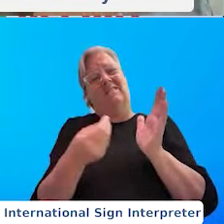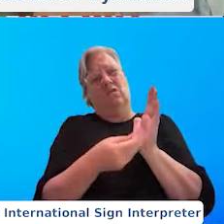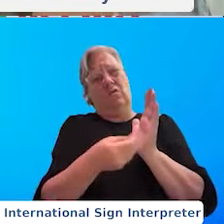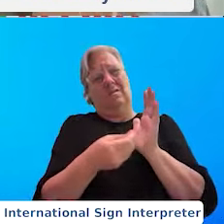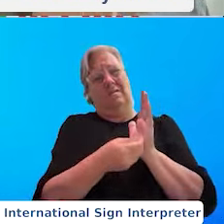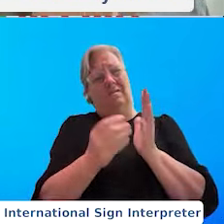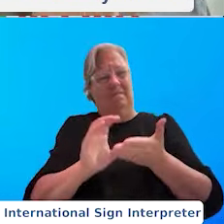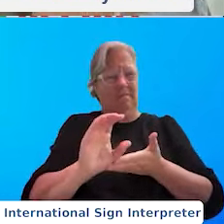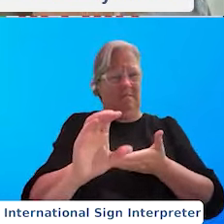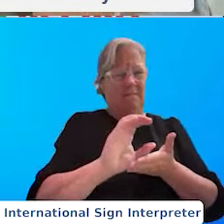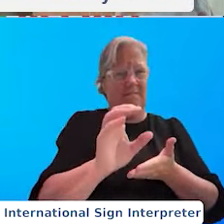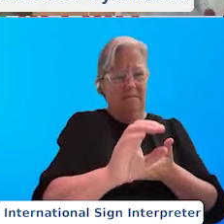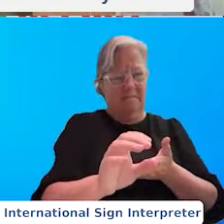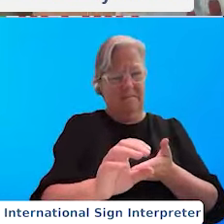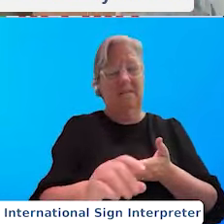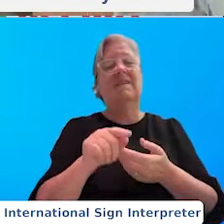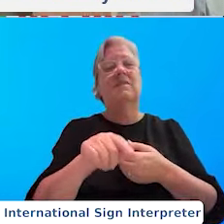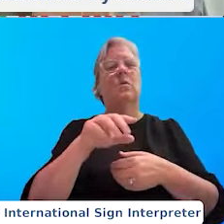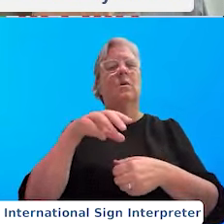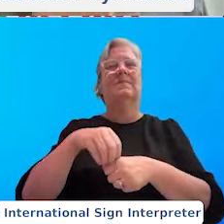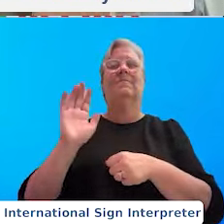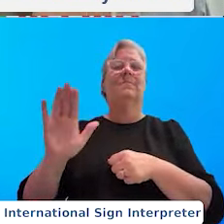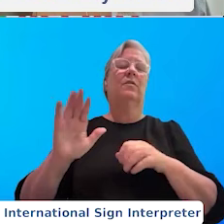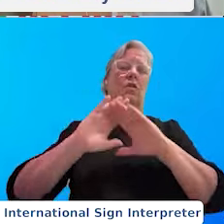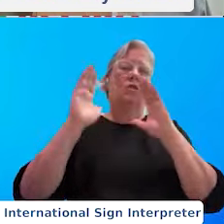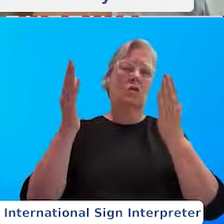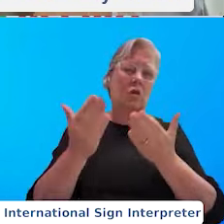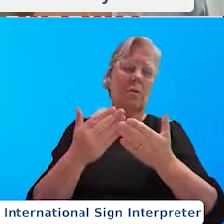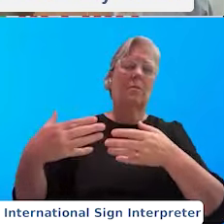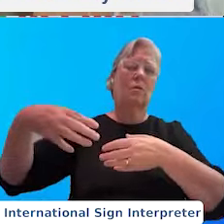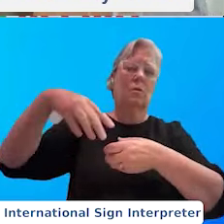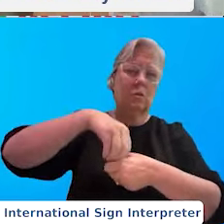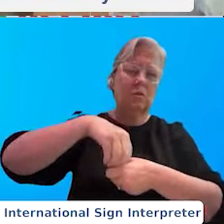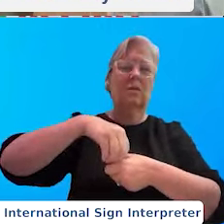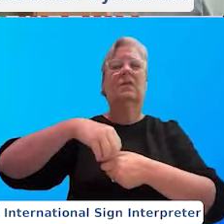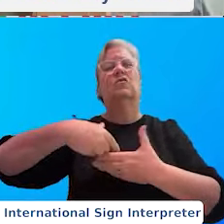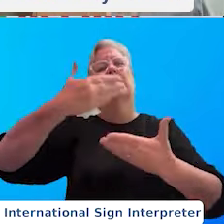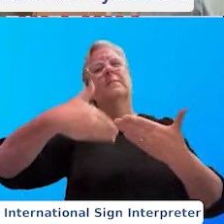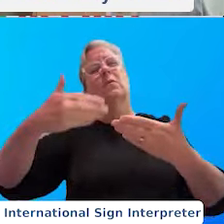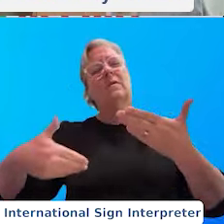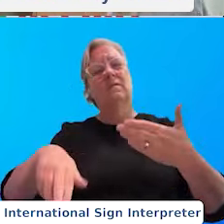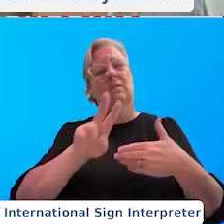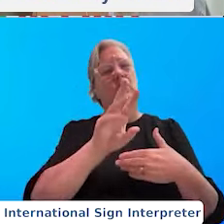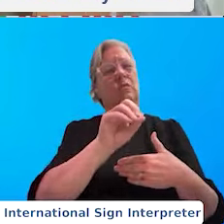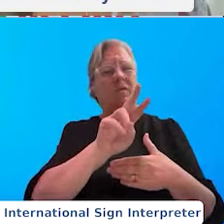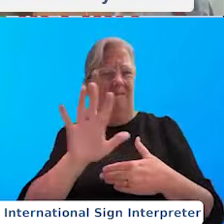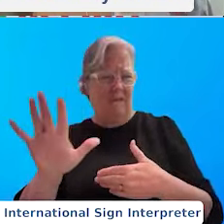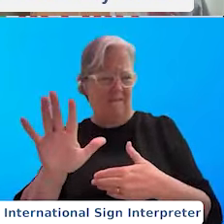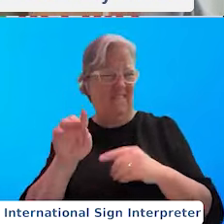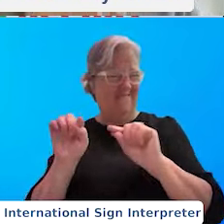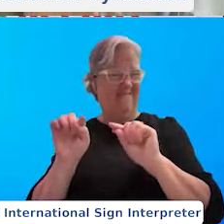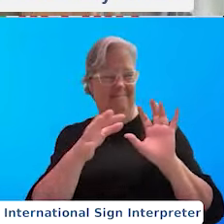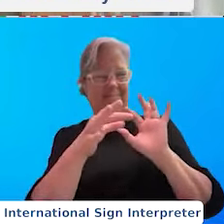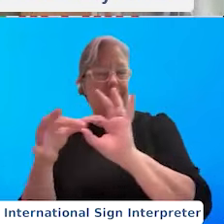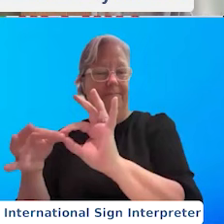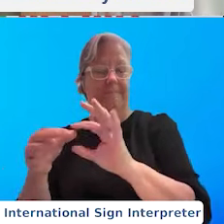I'm going to do for the next few minutes is just provide a couple of insights on this question of integrated support, but focused on the financing